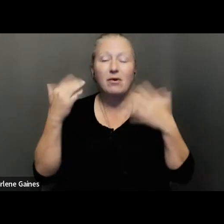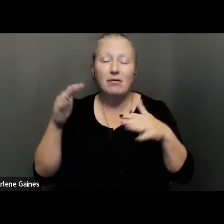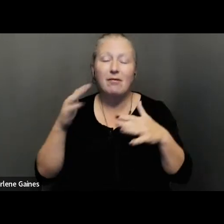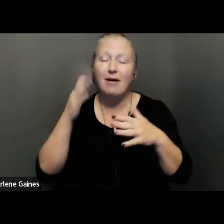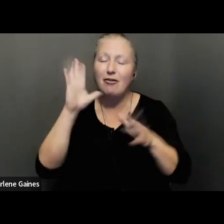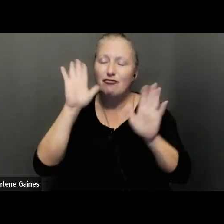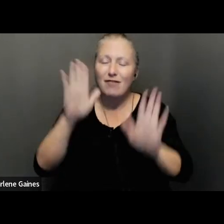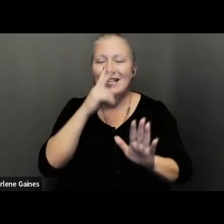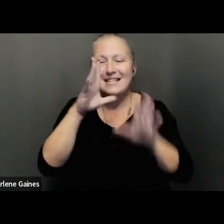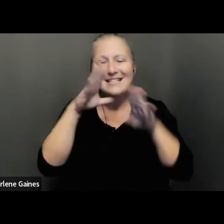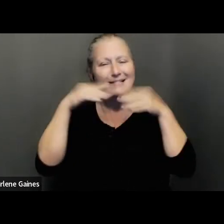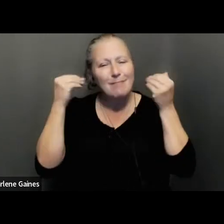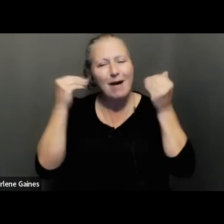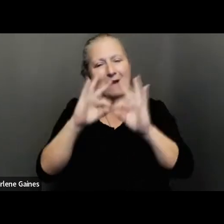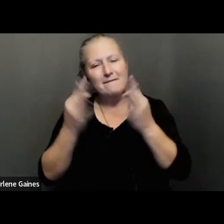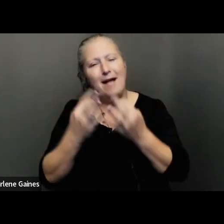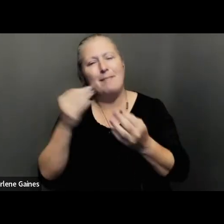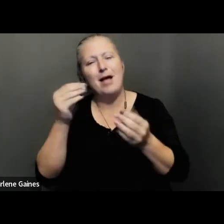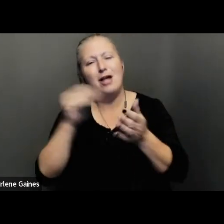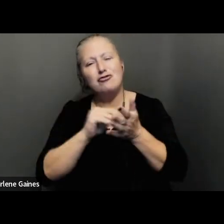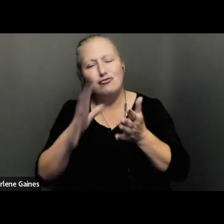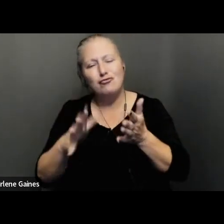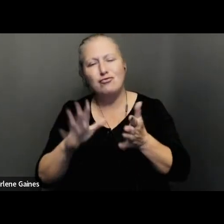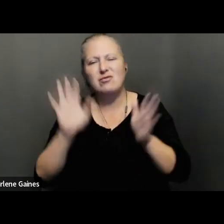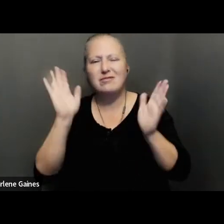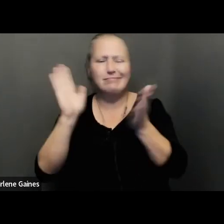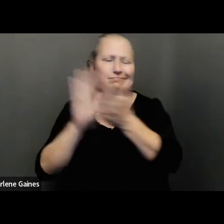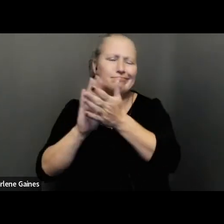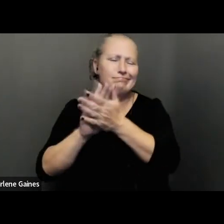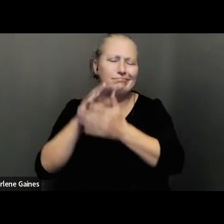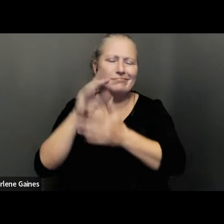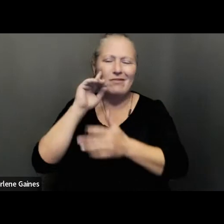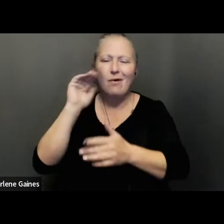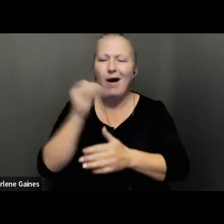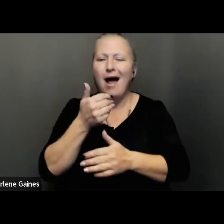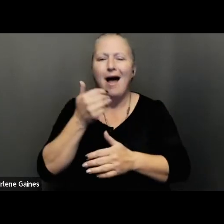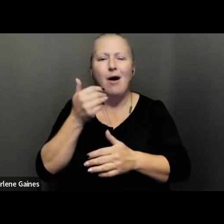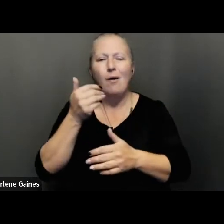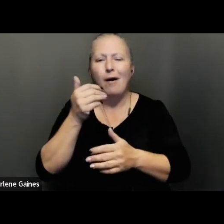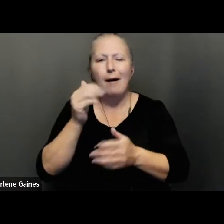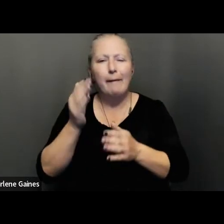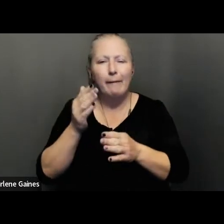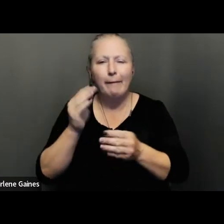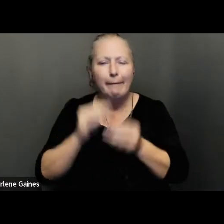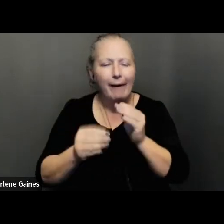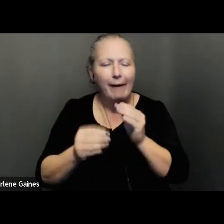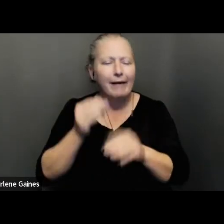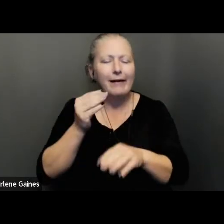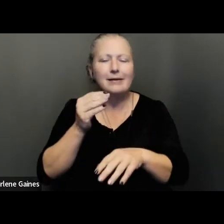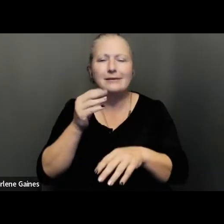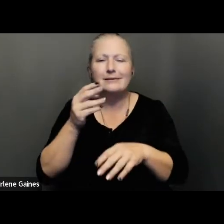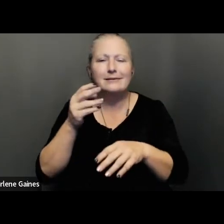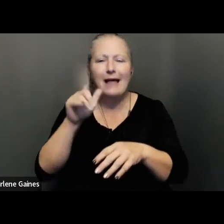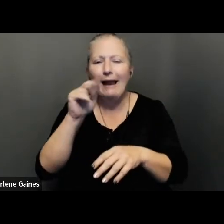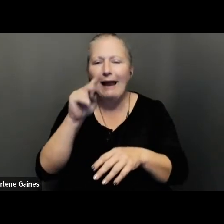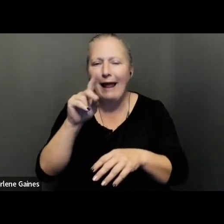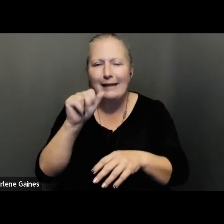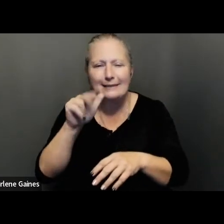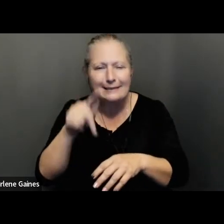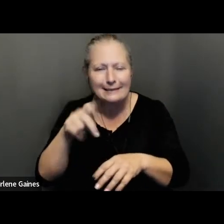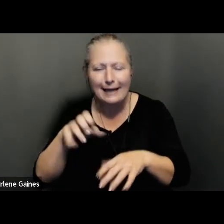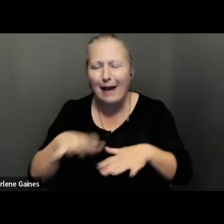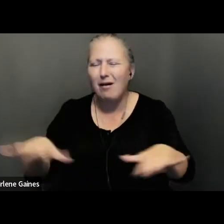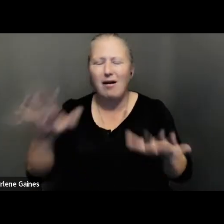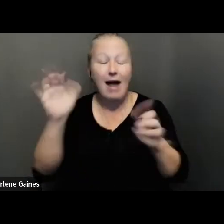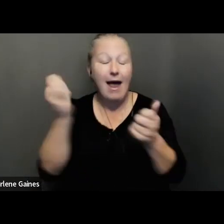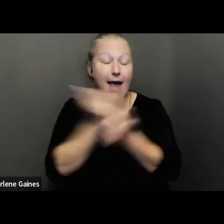families and students. Big shout out to all of our maintenance and operation, landscaping. Everything looked fantastic,